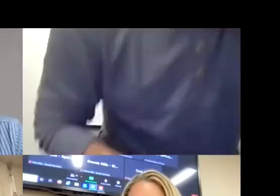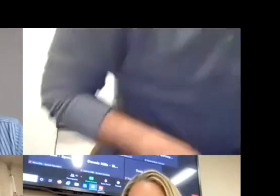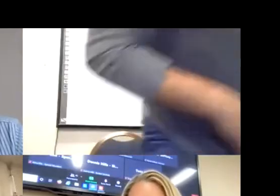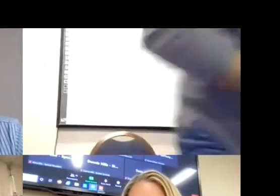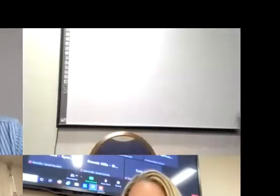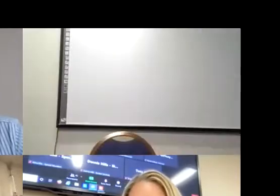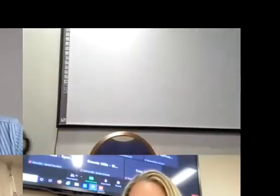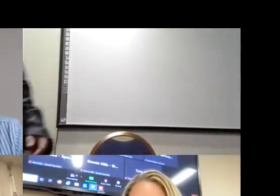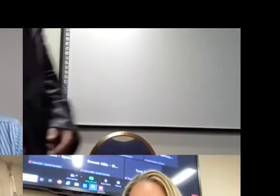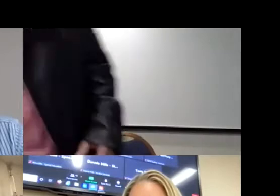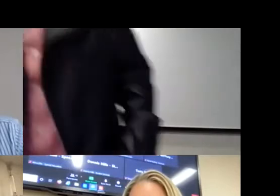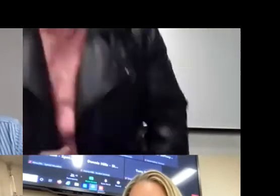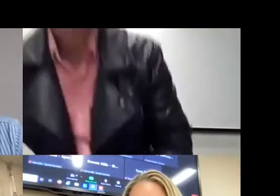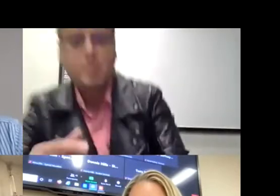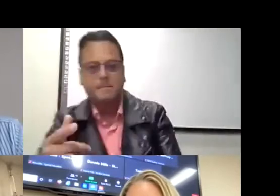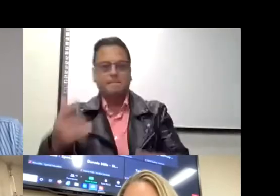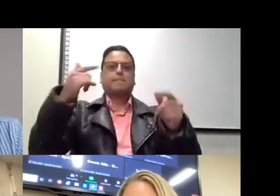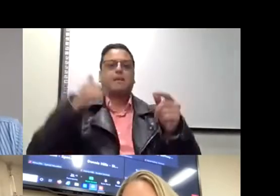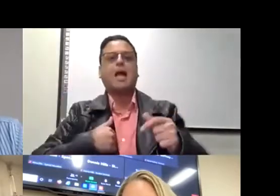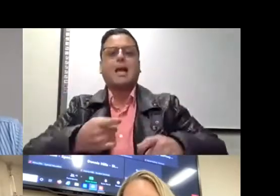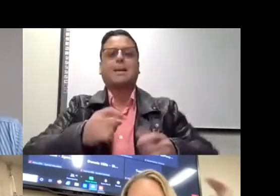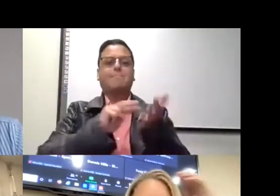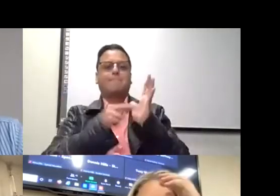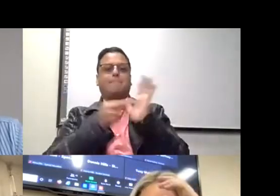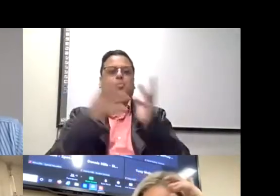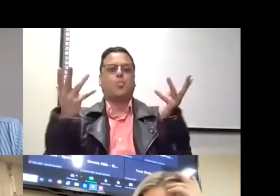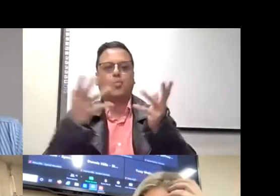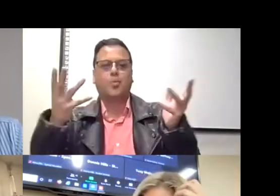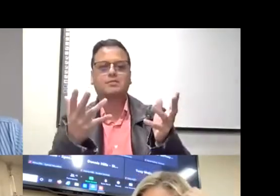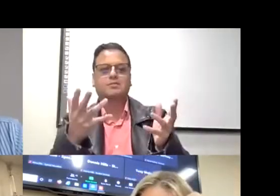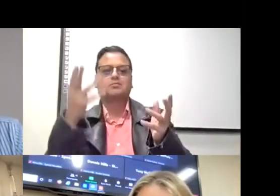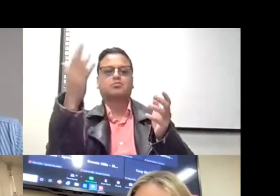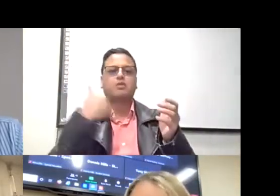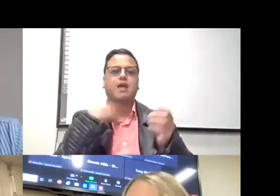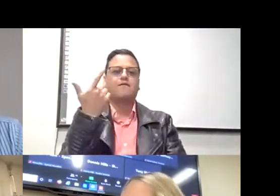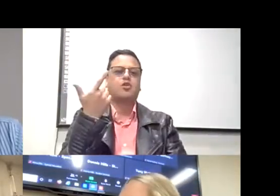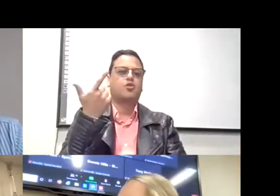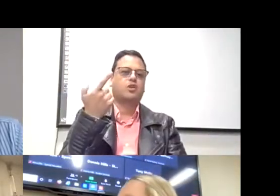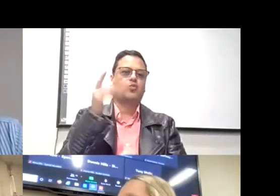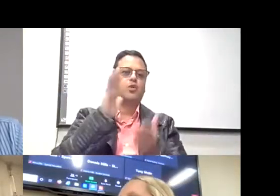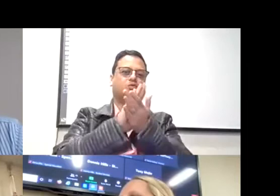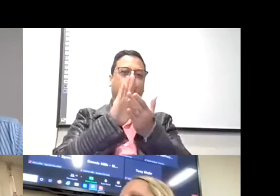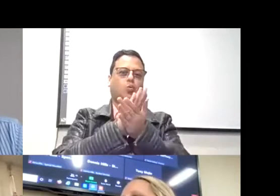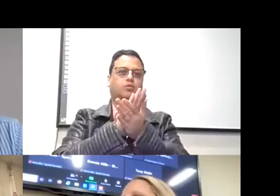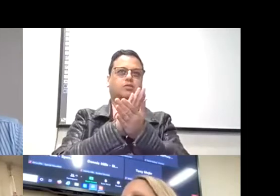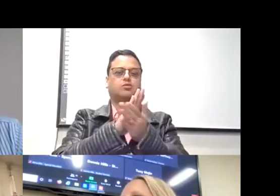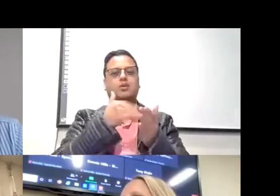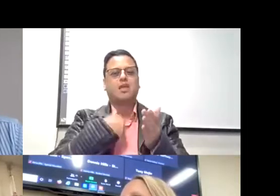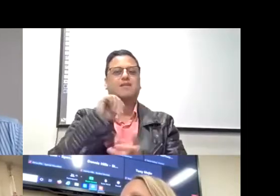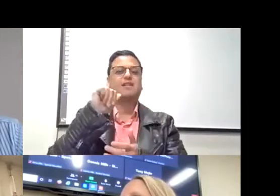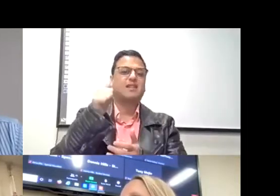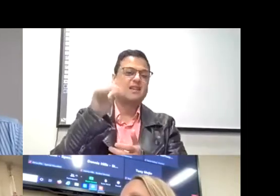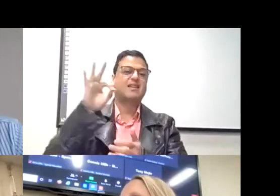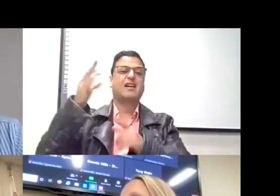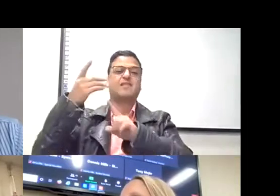So where I'm coming at is that we now have 21 schools. There's only really 10, maybe 9 months that